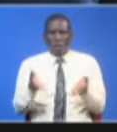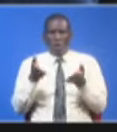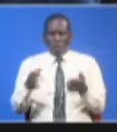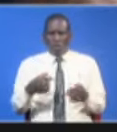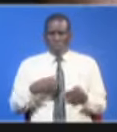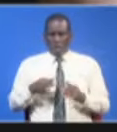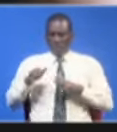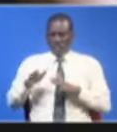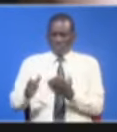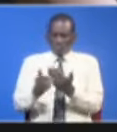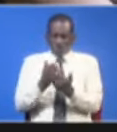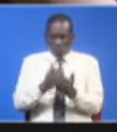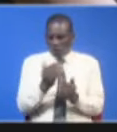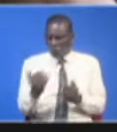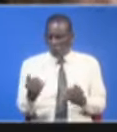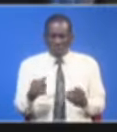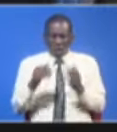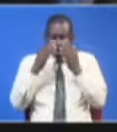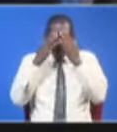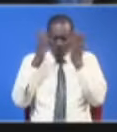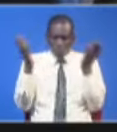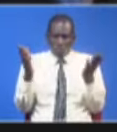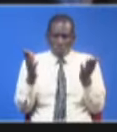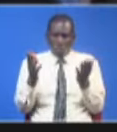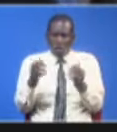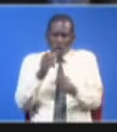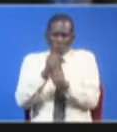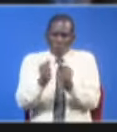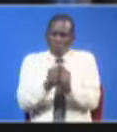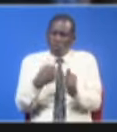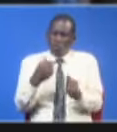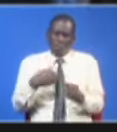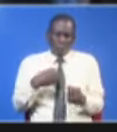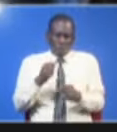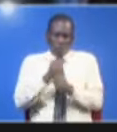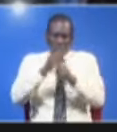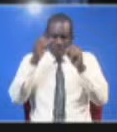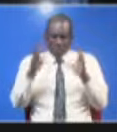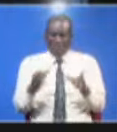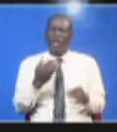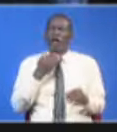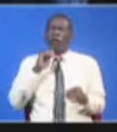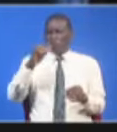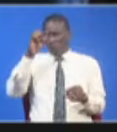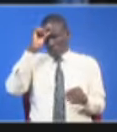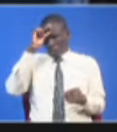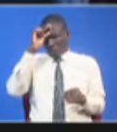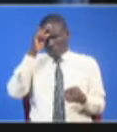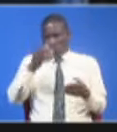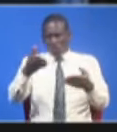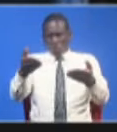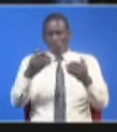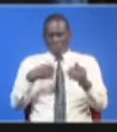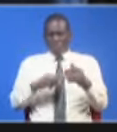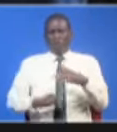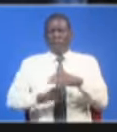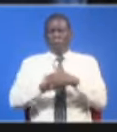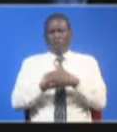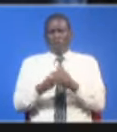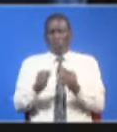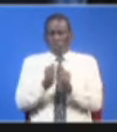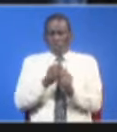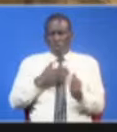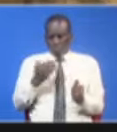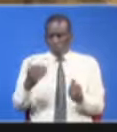nimeachiwa ulezi na sijui nitaupatana nani na sina kazi yoyote. Kwa hivyo naomba serikali inipatie msaada na watoto wangu